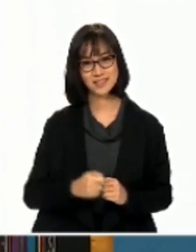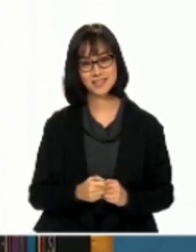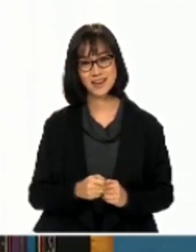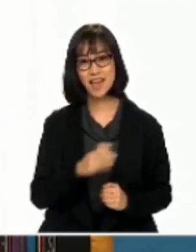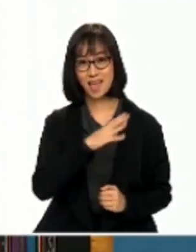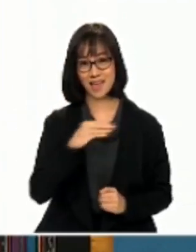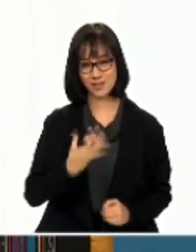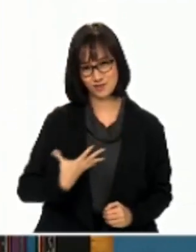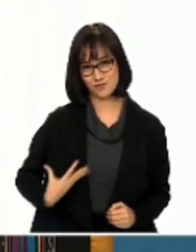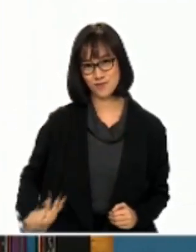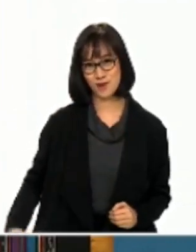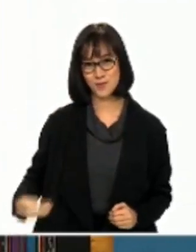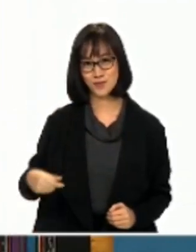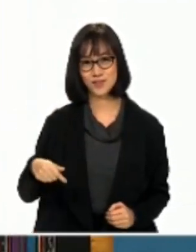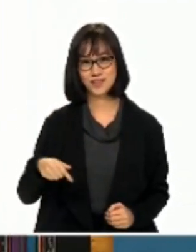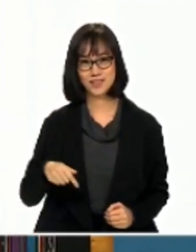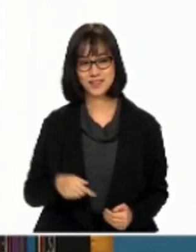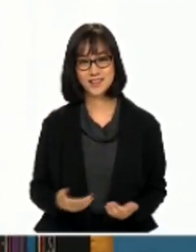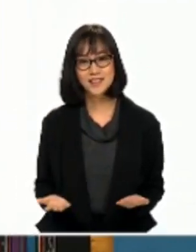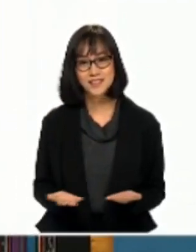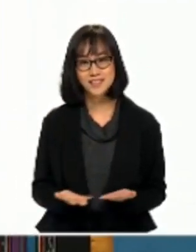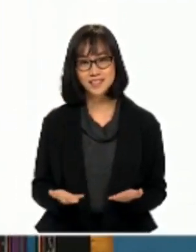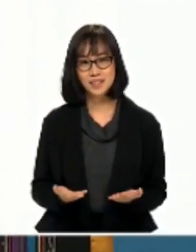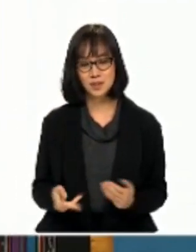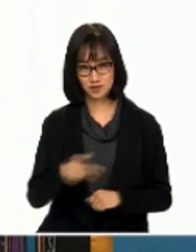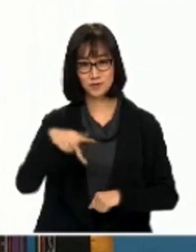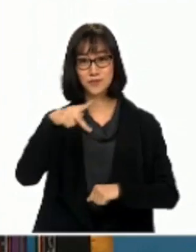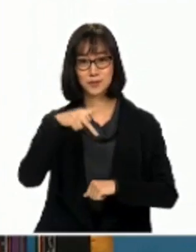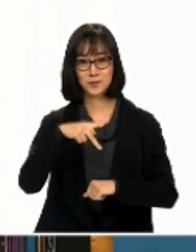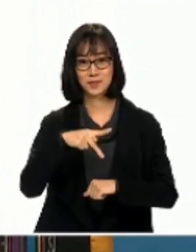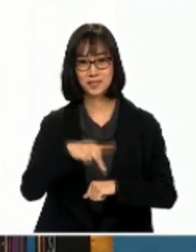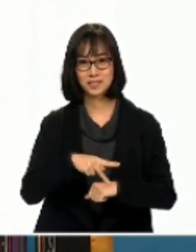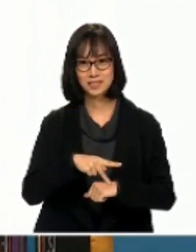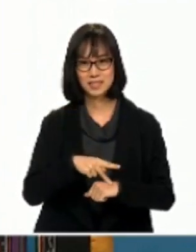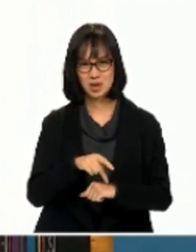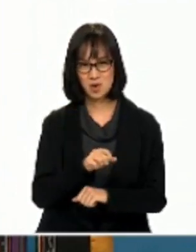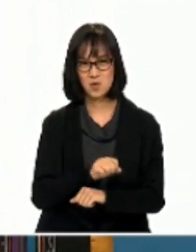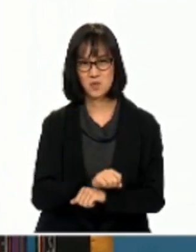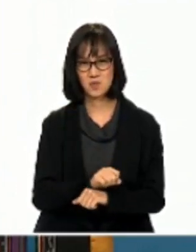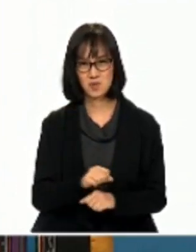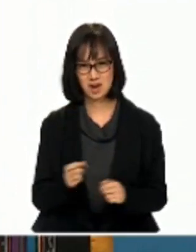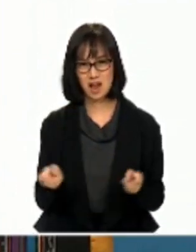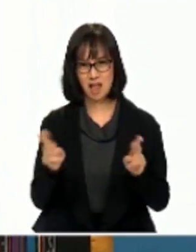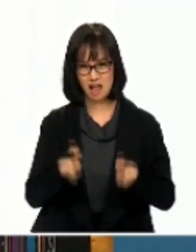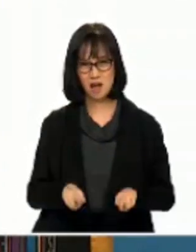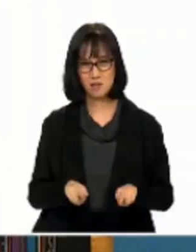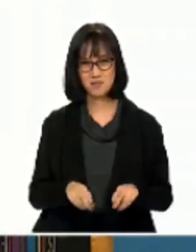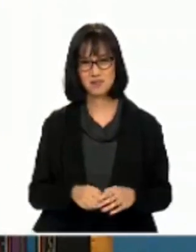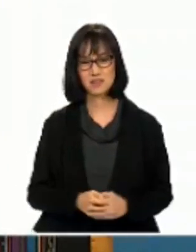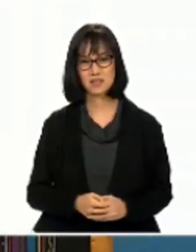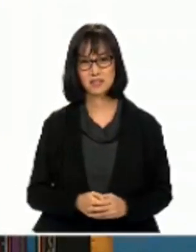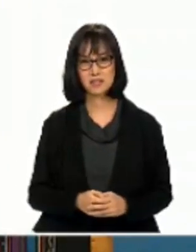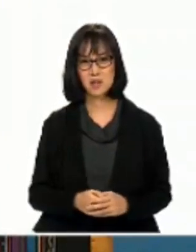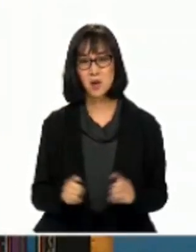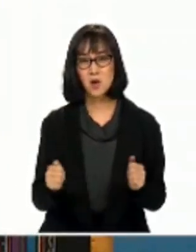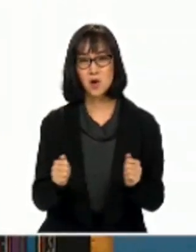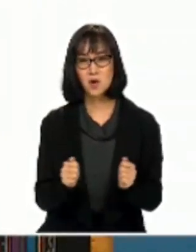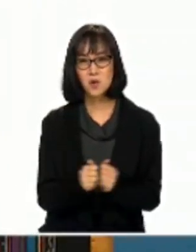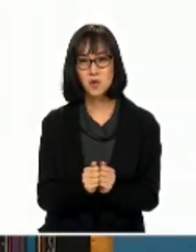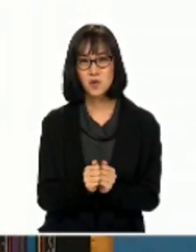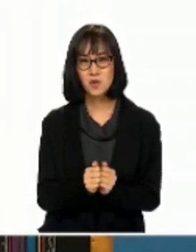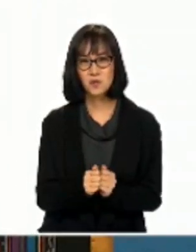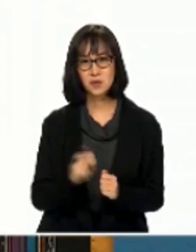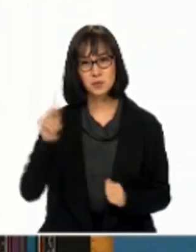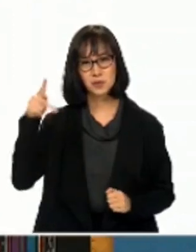corruption here in our country works. Equipped with political will, the government ordered